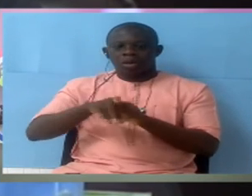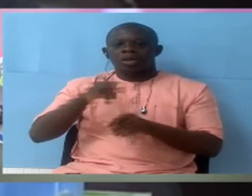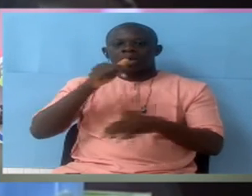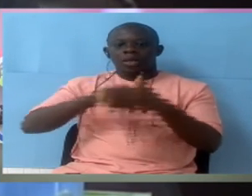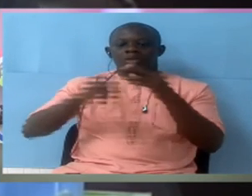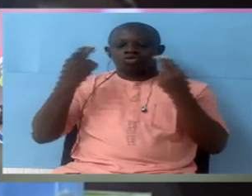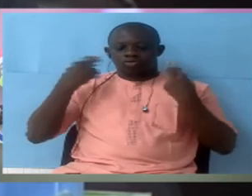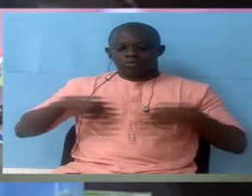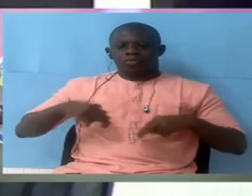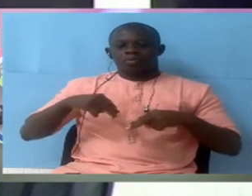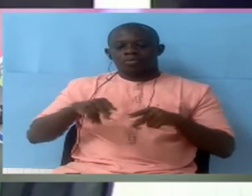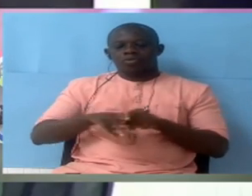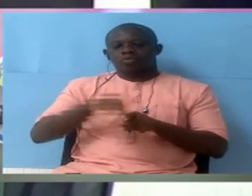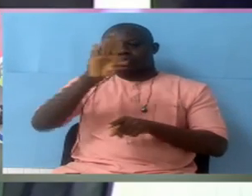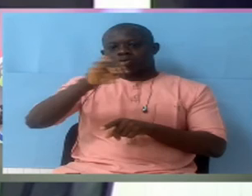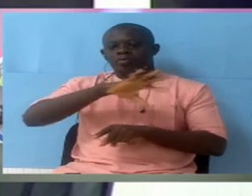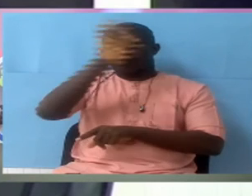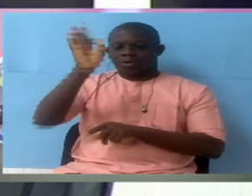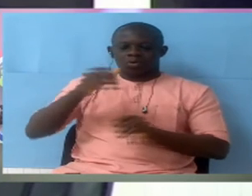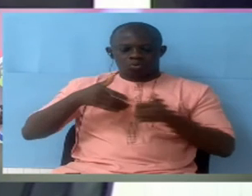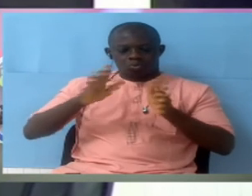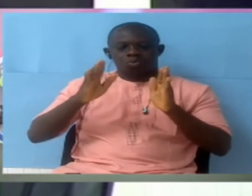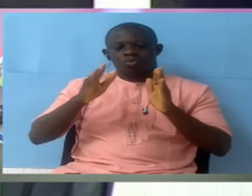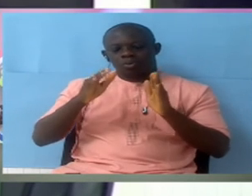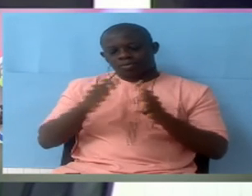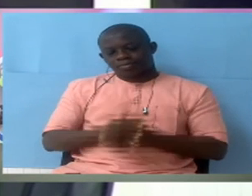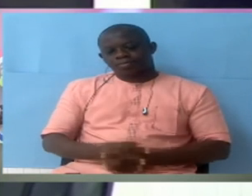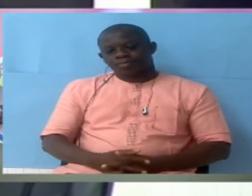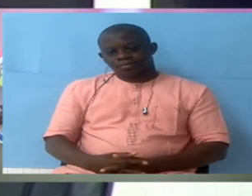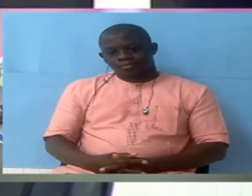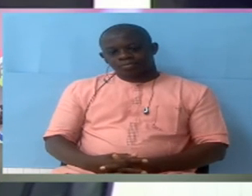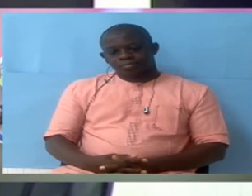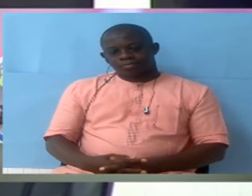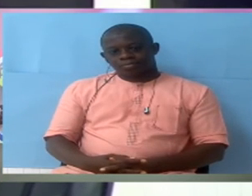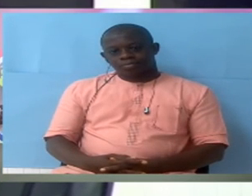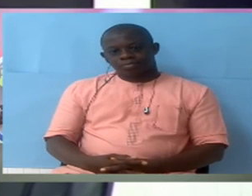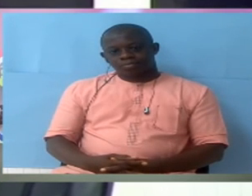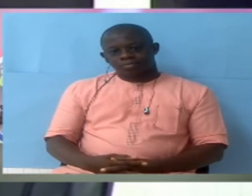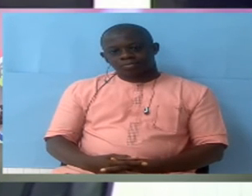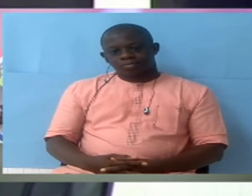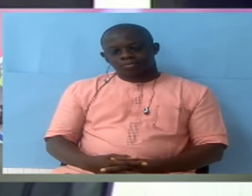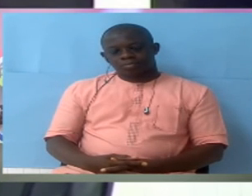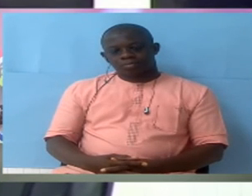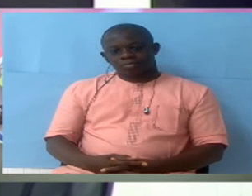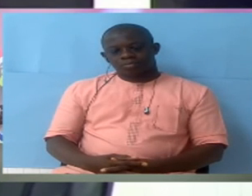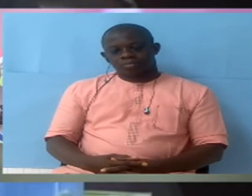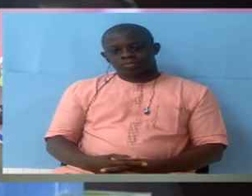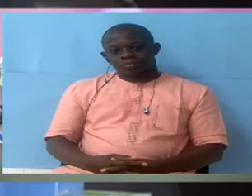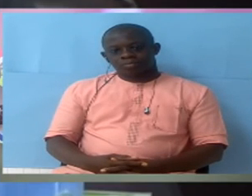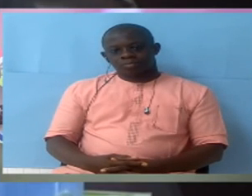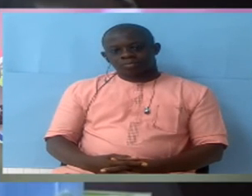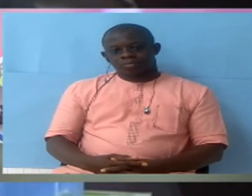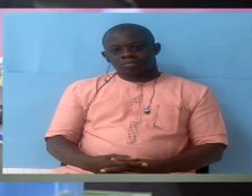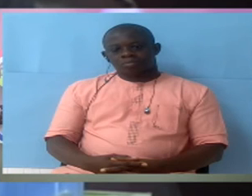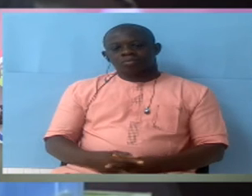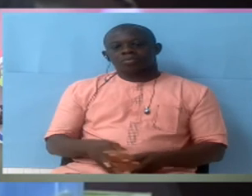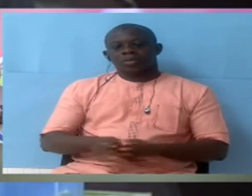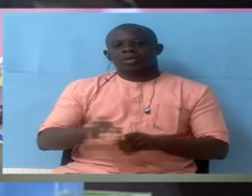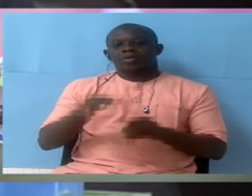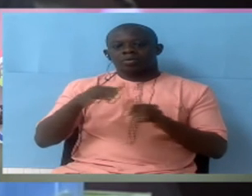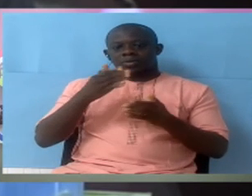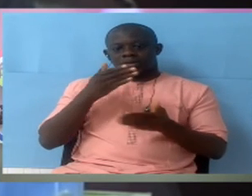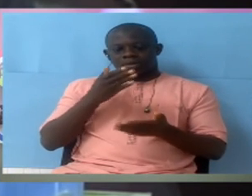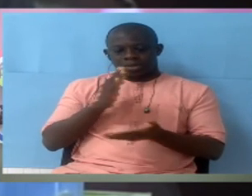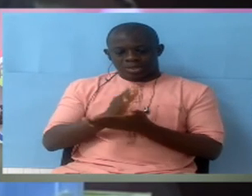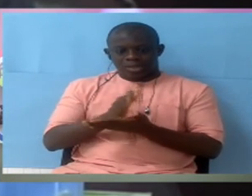mbir uniform ci bir uniform def nga fa lo xamné ligéy bu baax la since the time of the